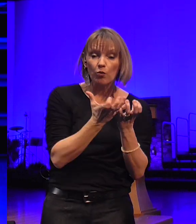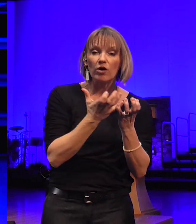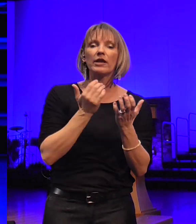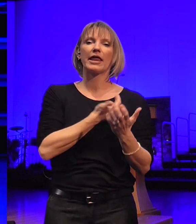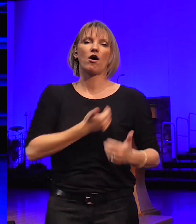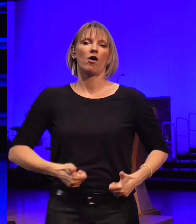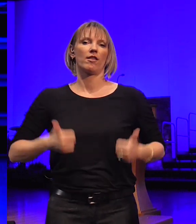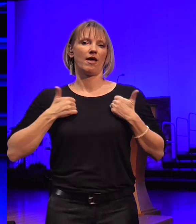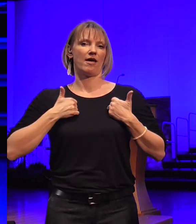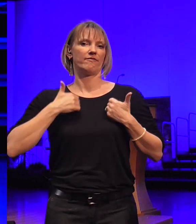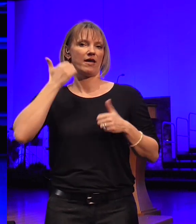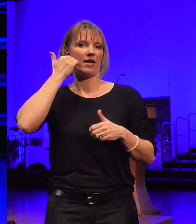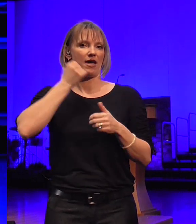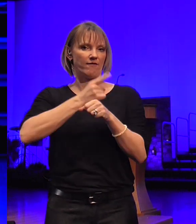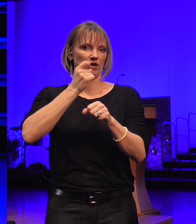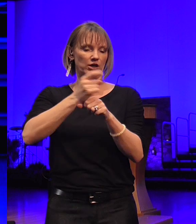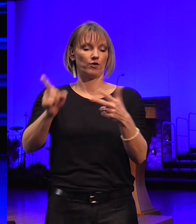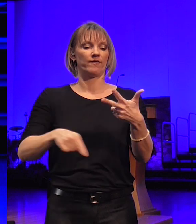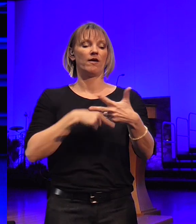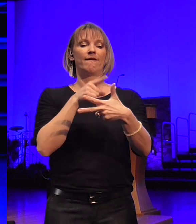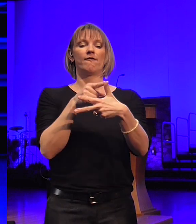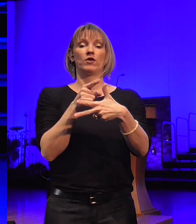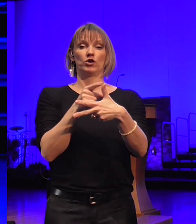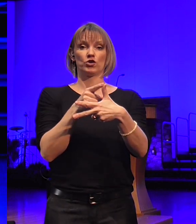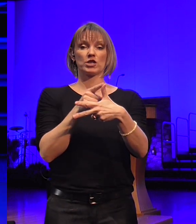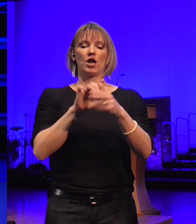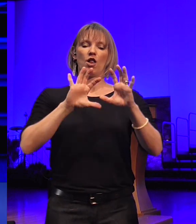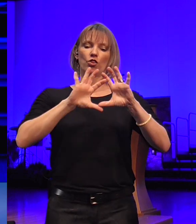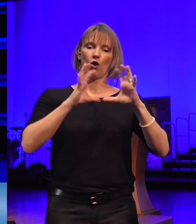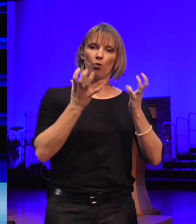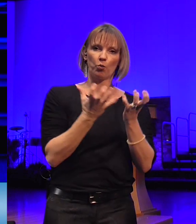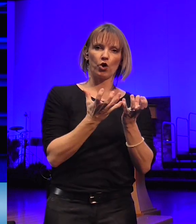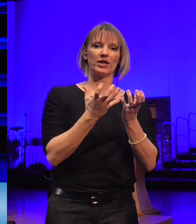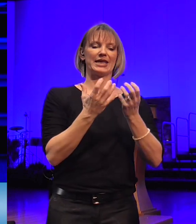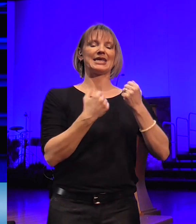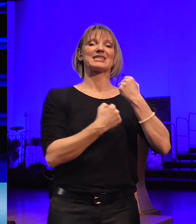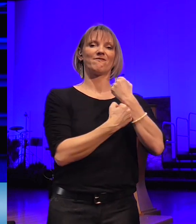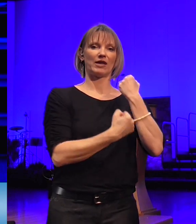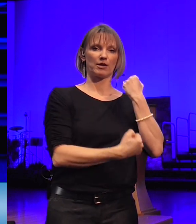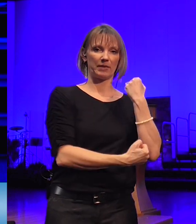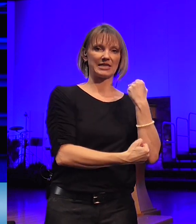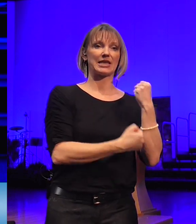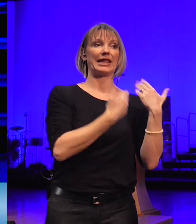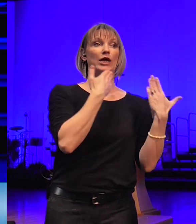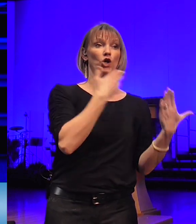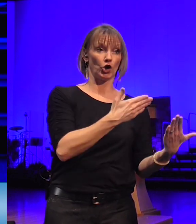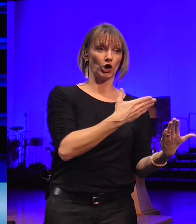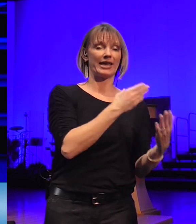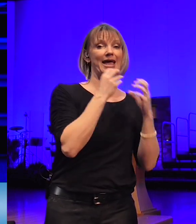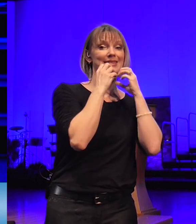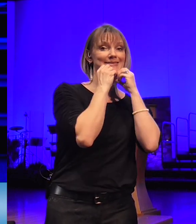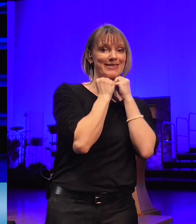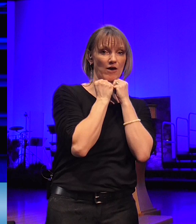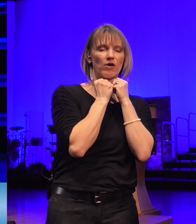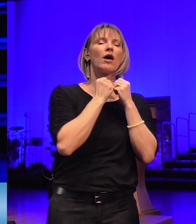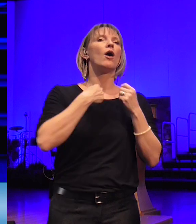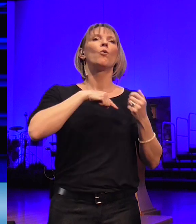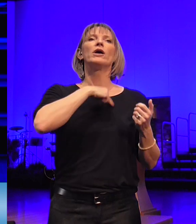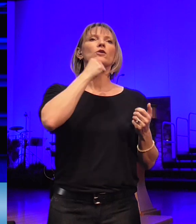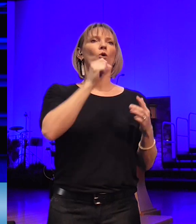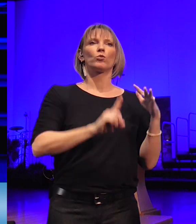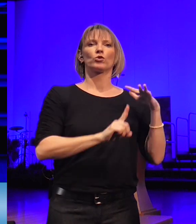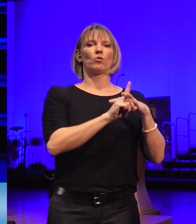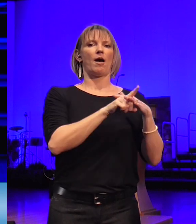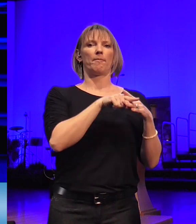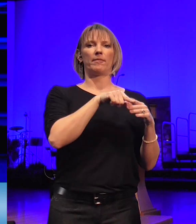year. The first is this: the world is fundamentally good and sacred. We do not come into this life